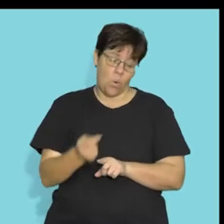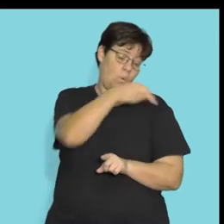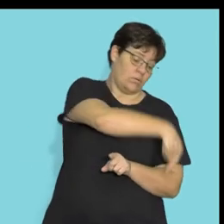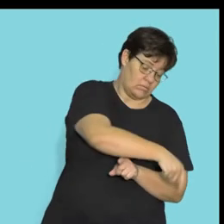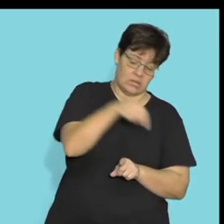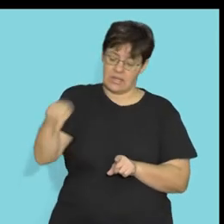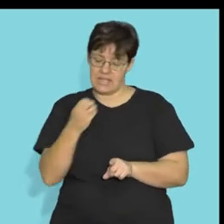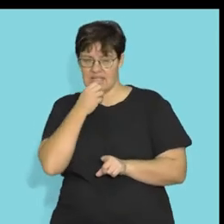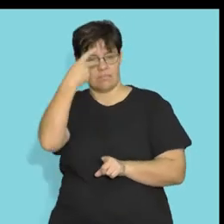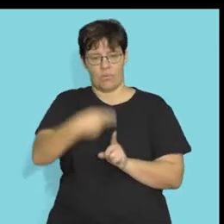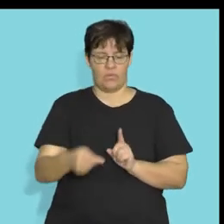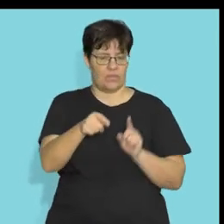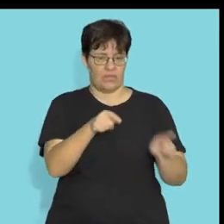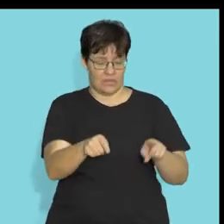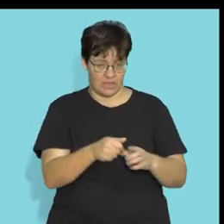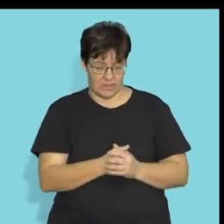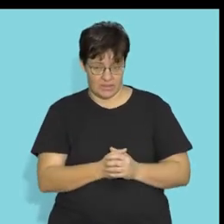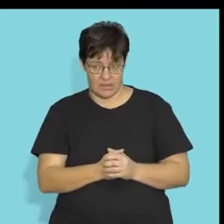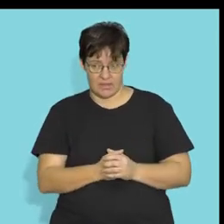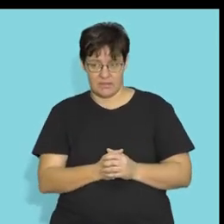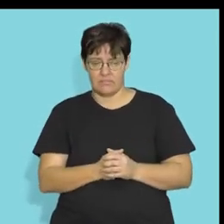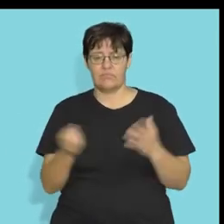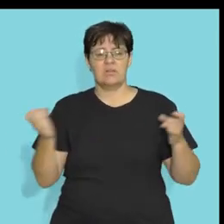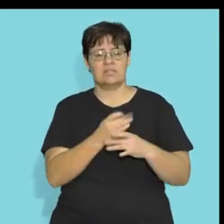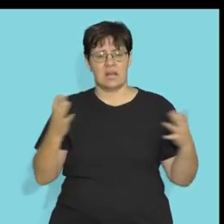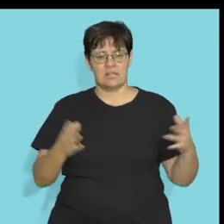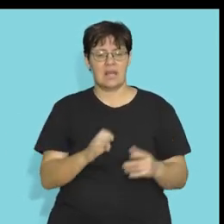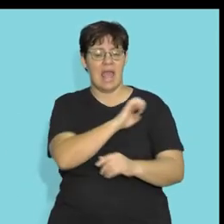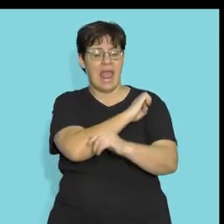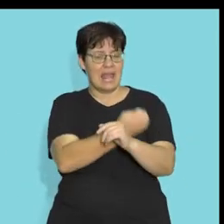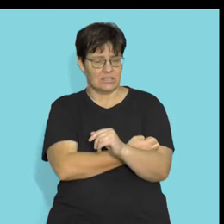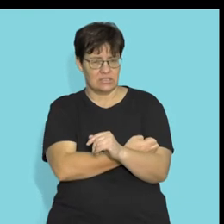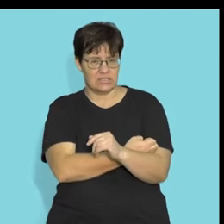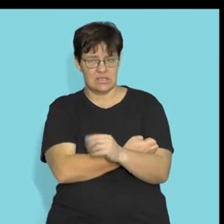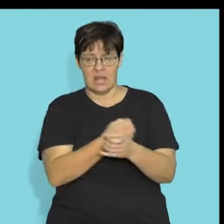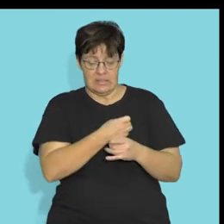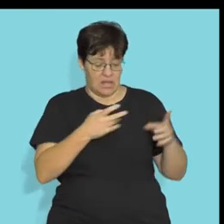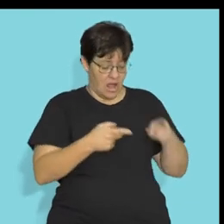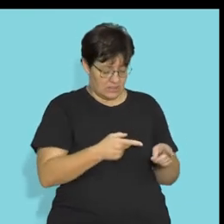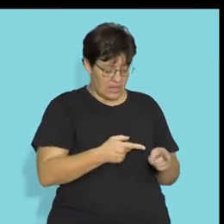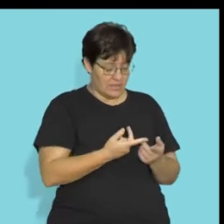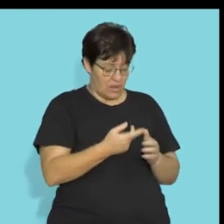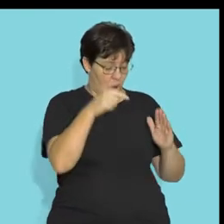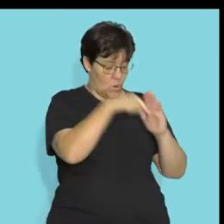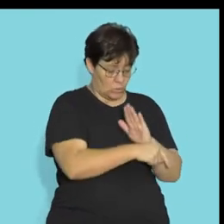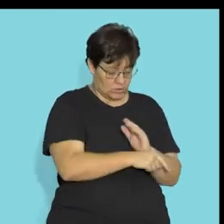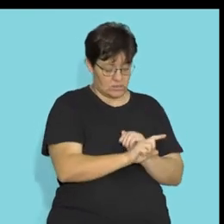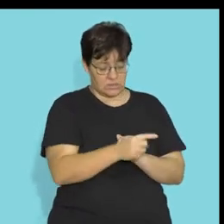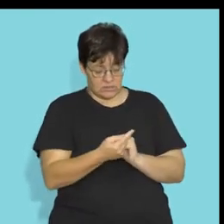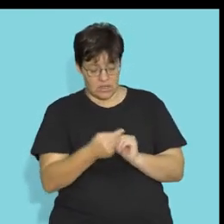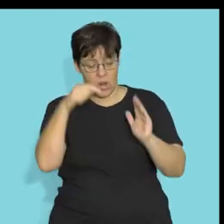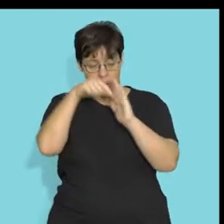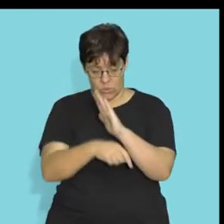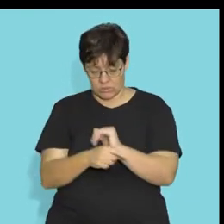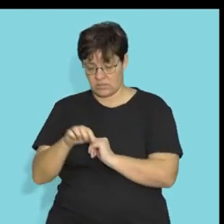consumers. As I mentioned when we started the segment, that there's energy lost in an ecosystem when it passes